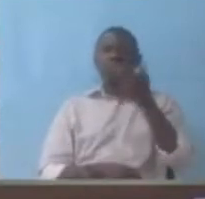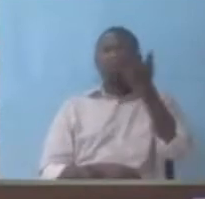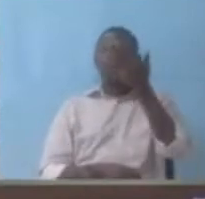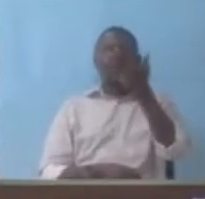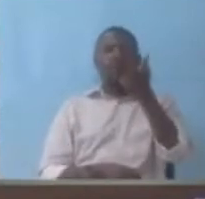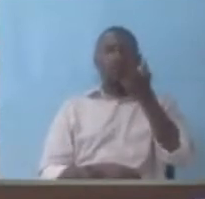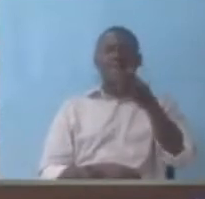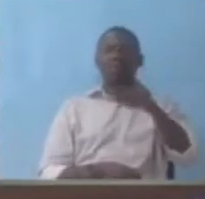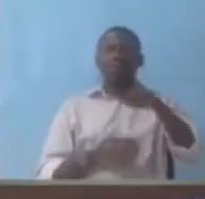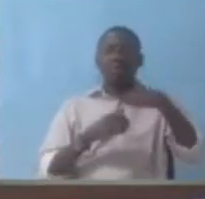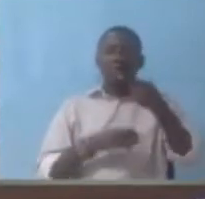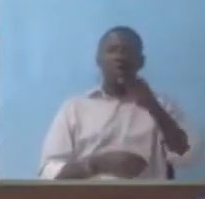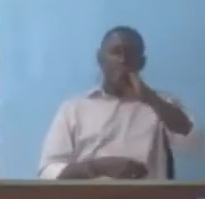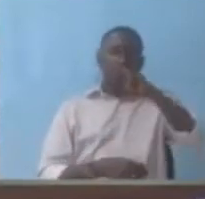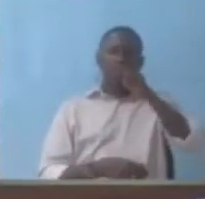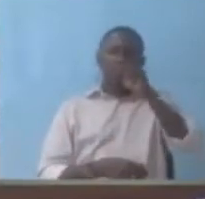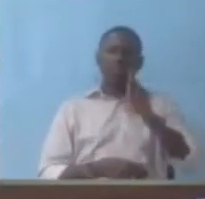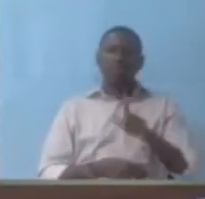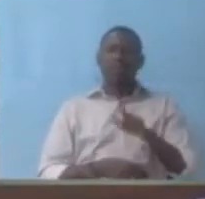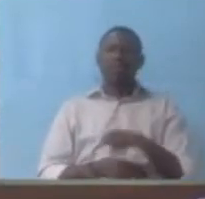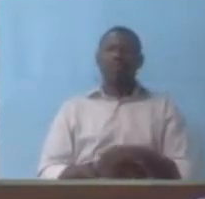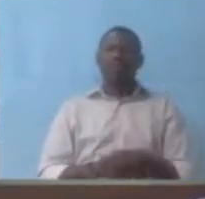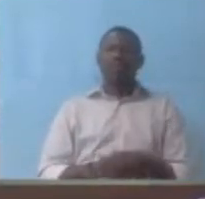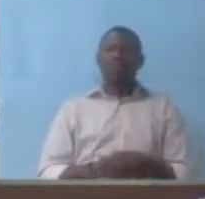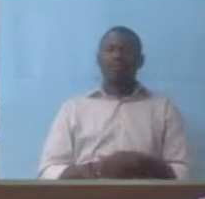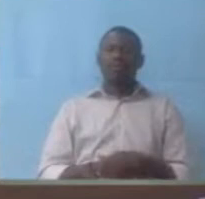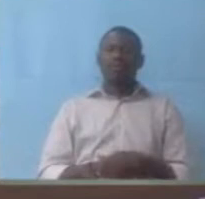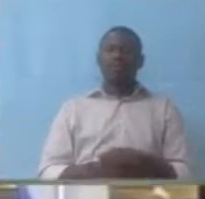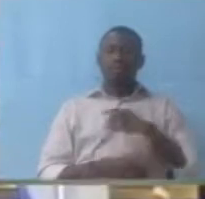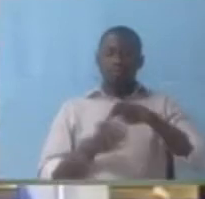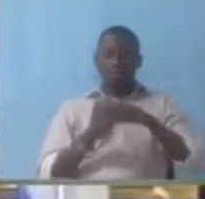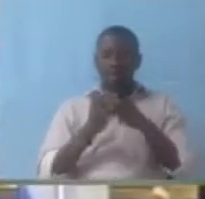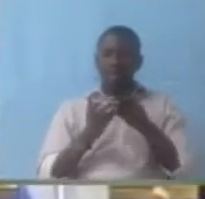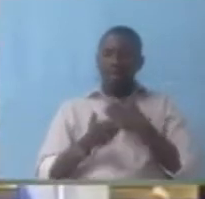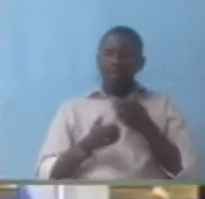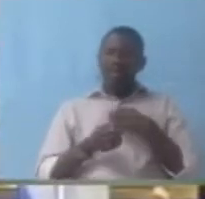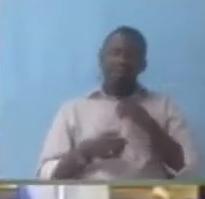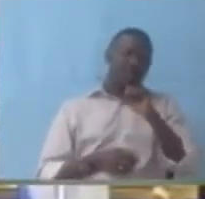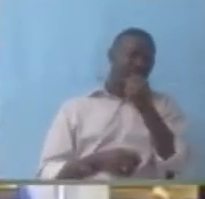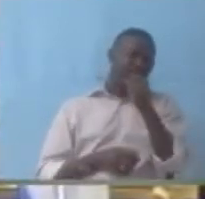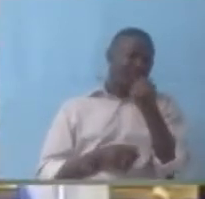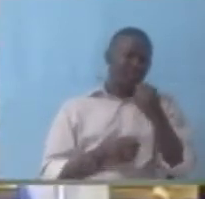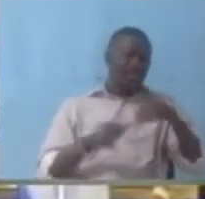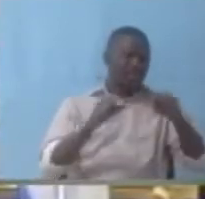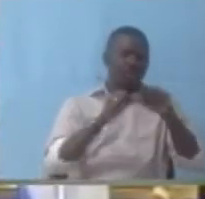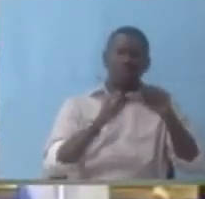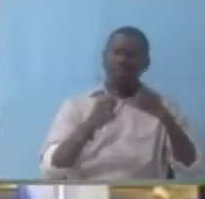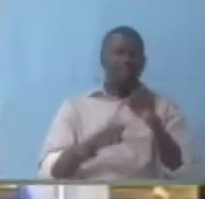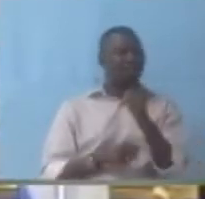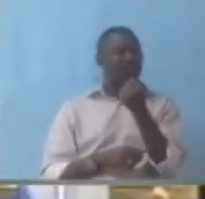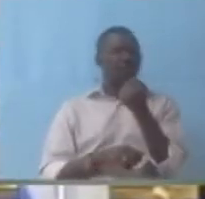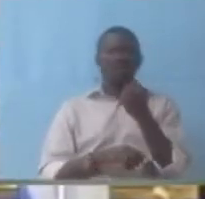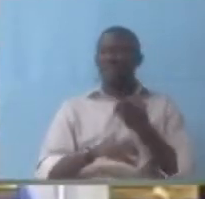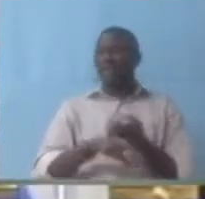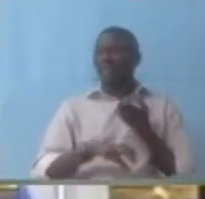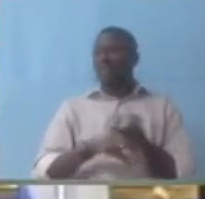London, July, Karotil, Muan, and Kononto. So it had retrospective effect. Amunda, Korea, Sotale. Amunda, I come to Sotale,